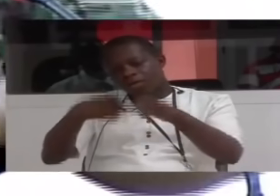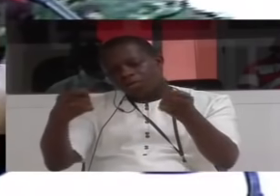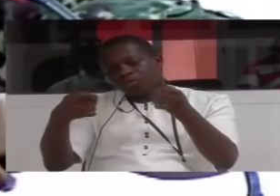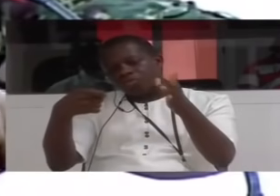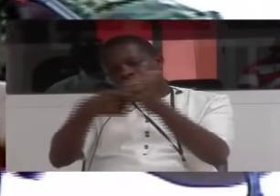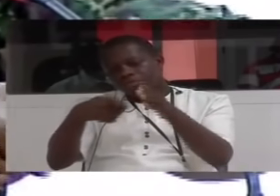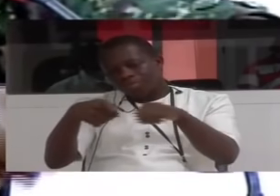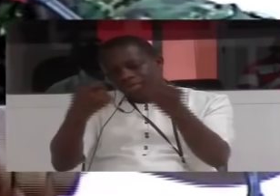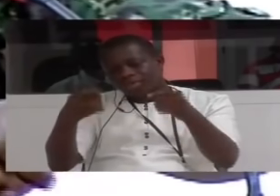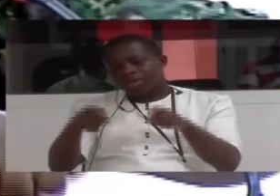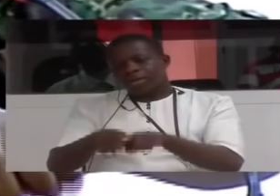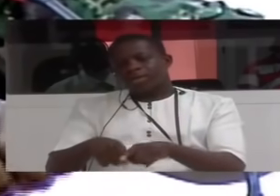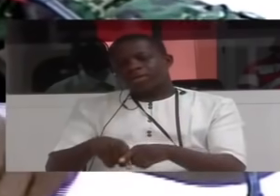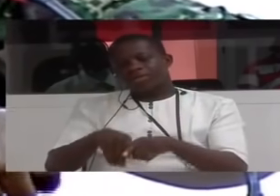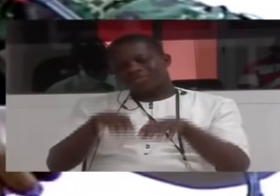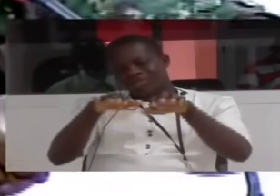gas gerté gi